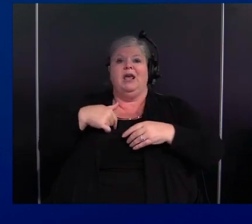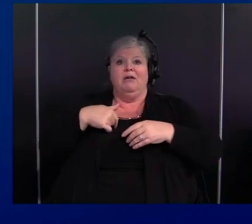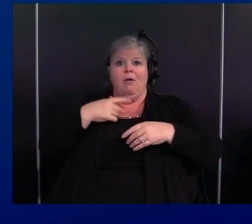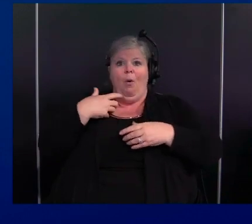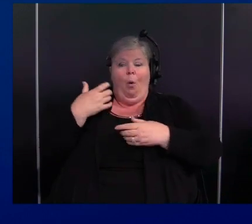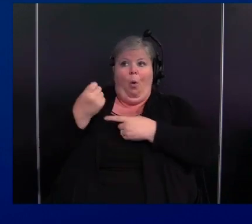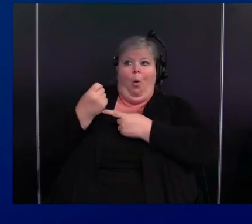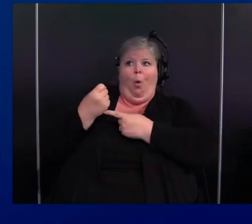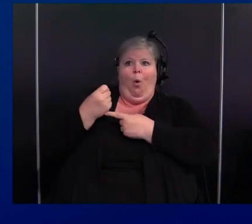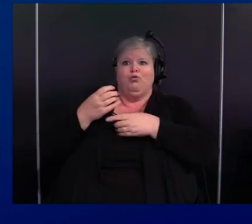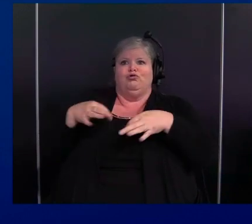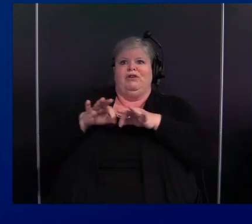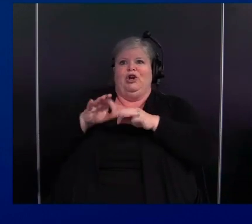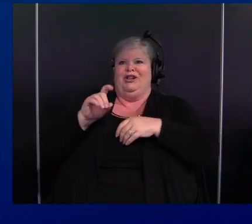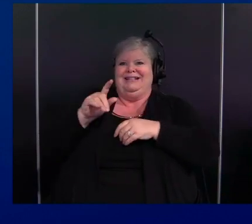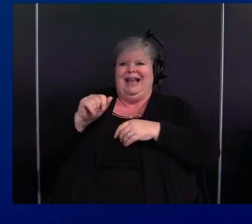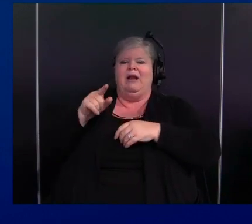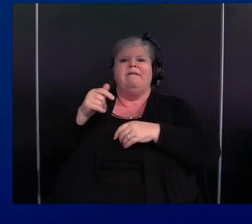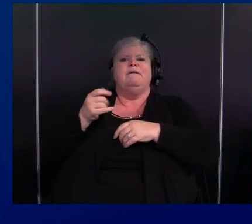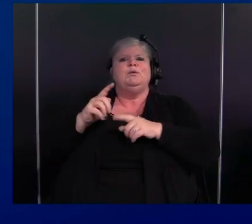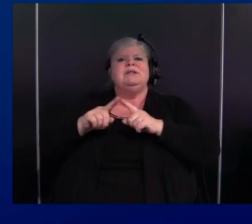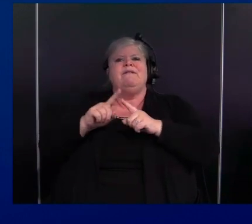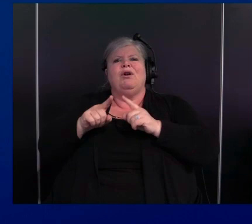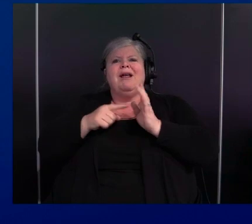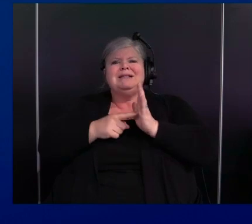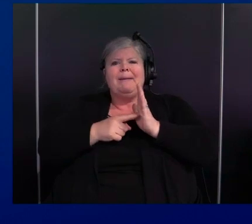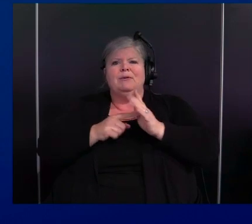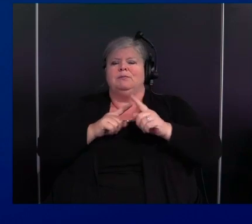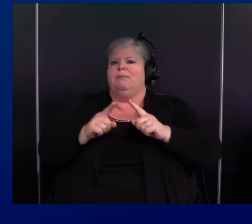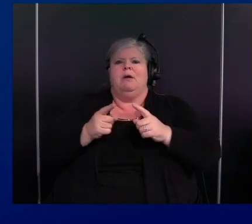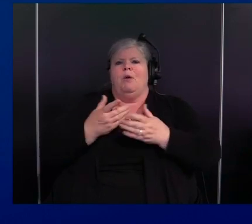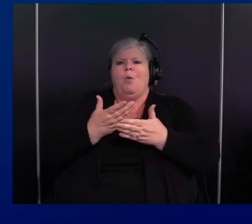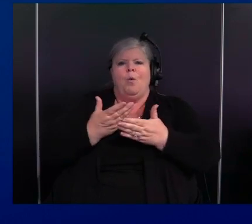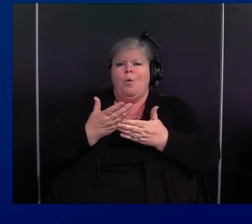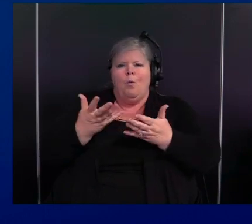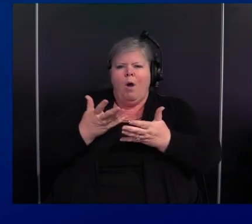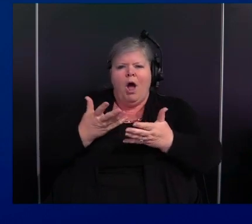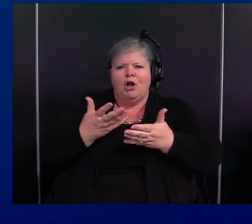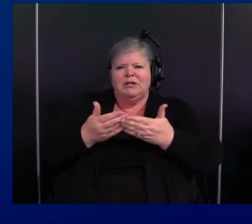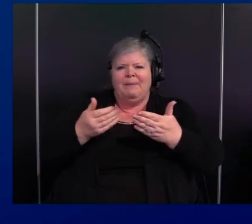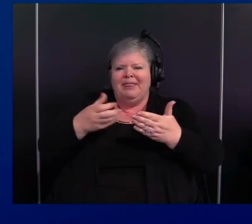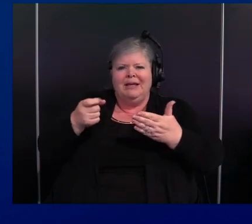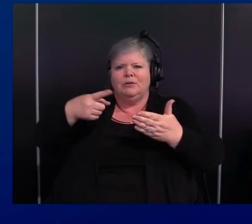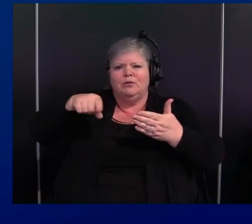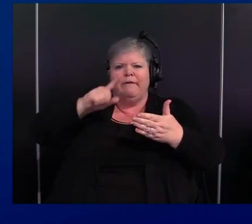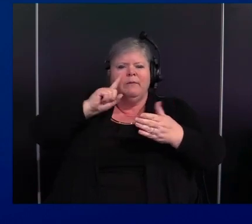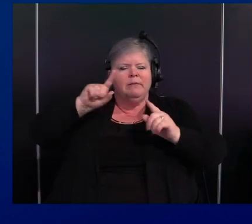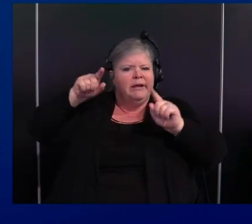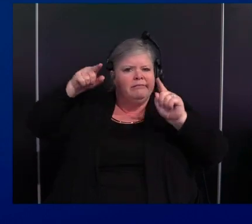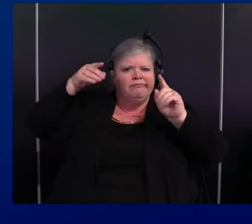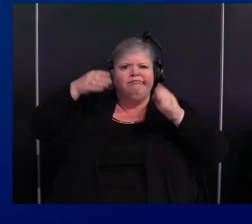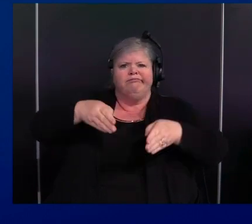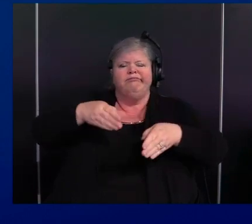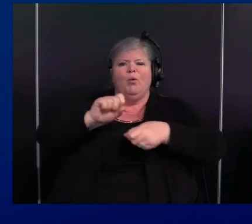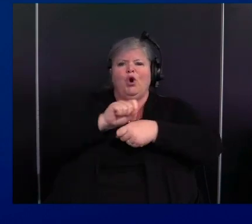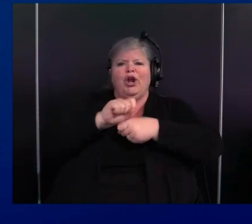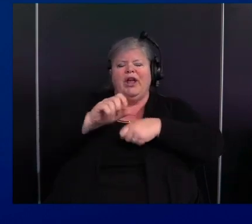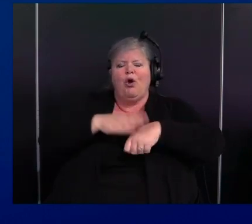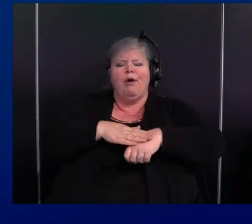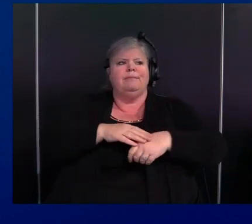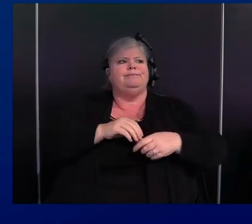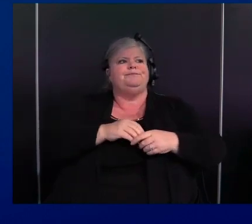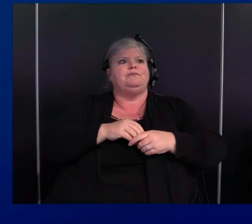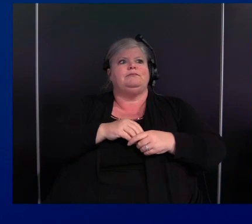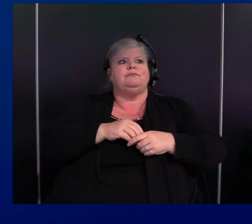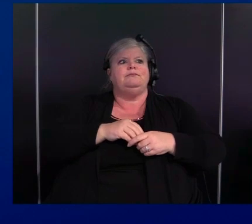data? You gave a few examples there, but what are some of the things that you guys have been working on? Yeah, there's really sort of